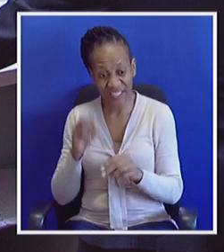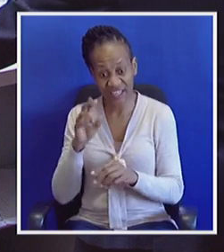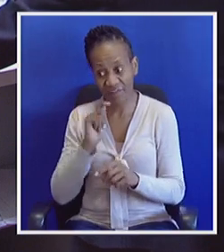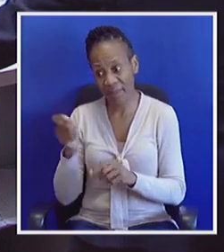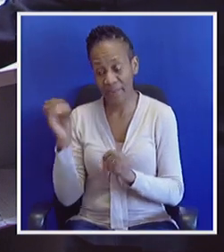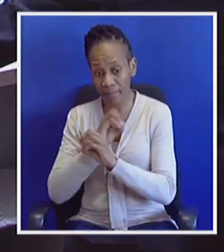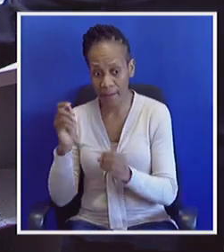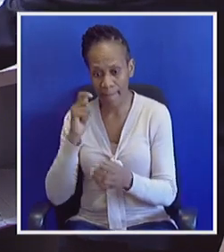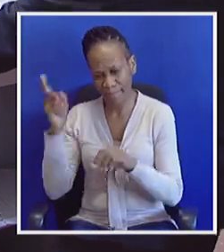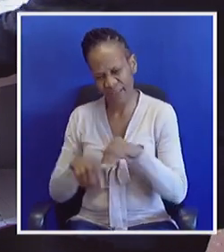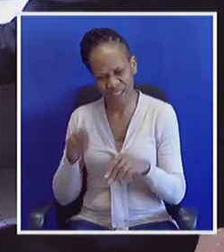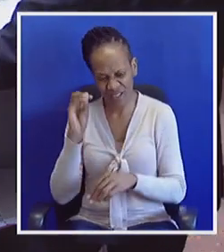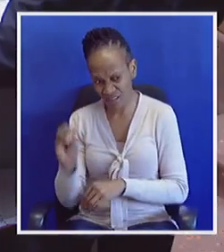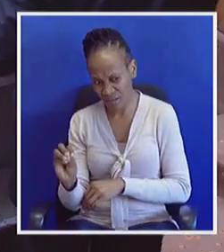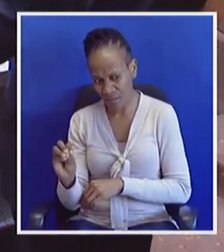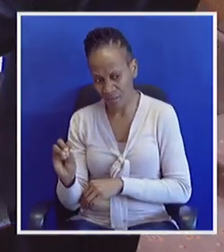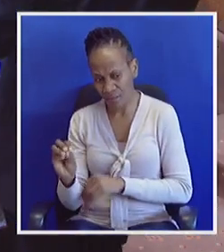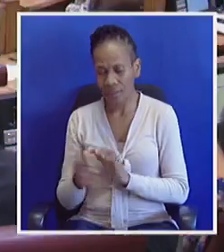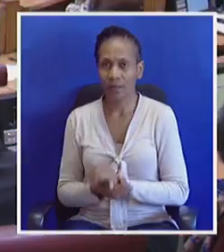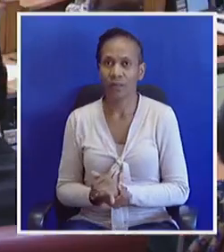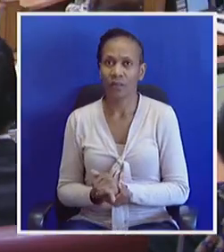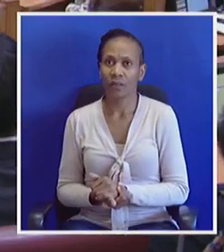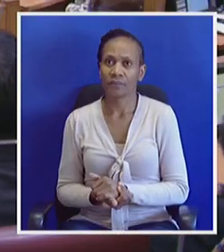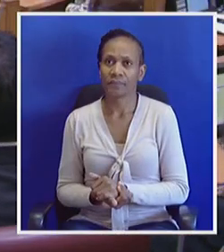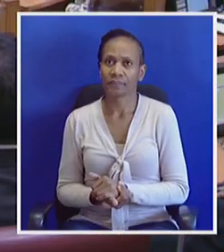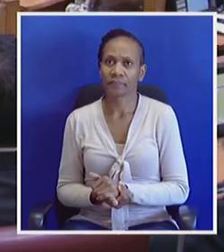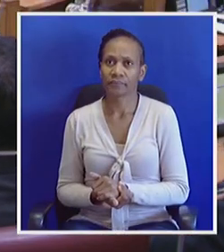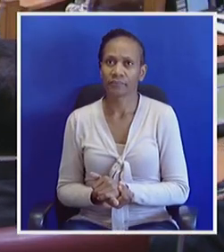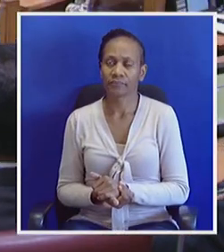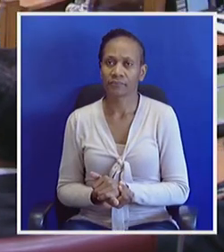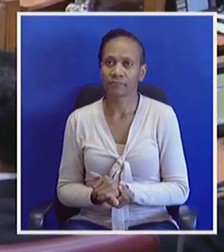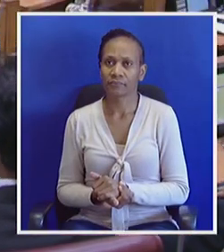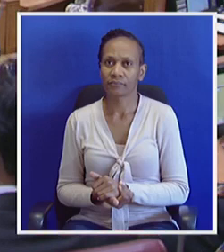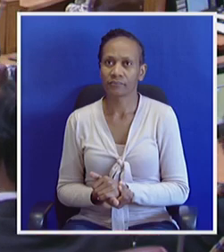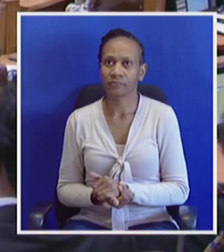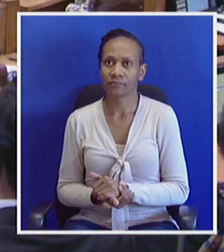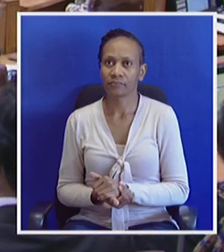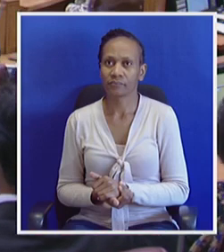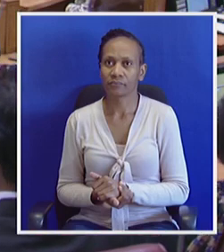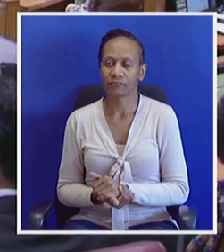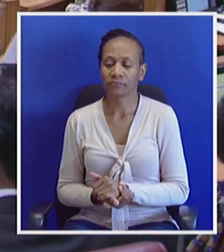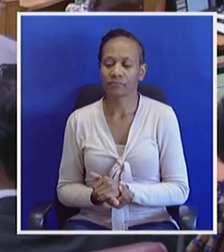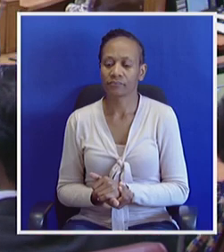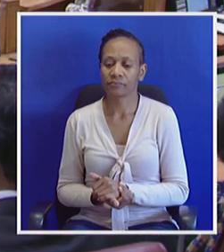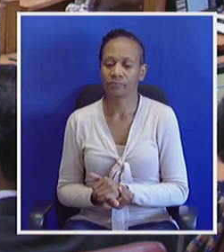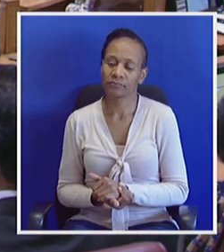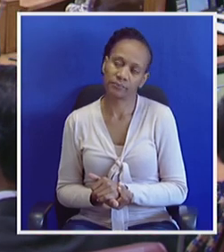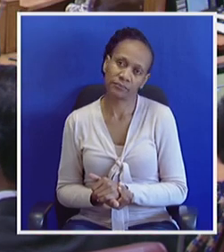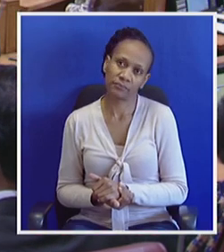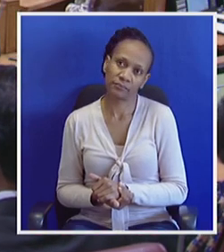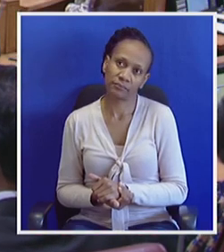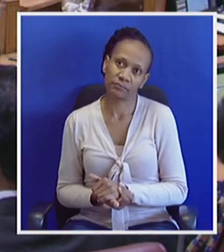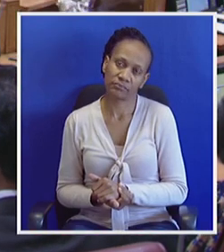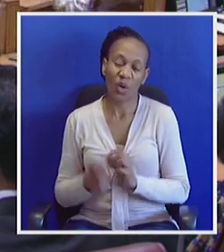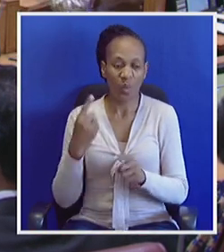2017? Deputy President. As the loan industry works, there are always things like